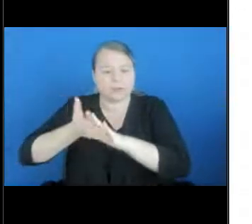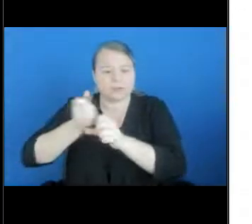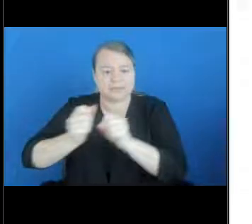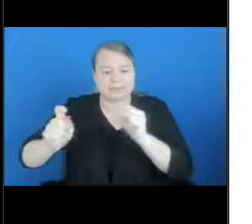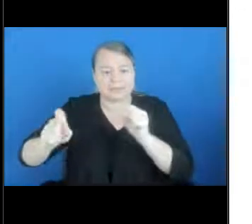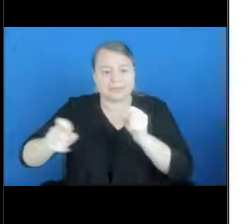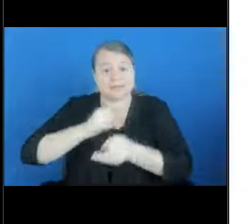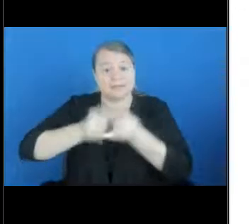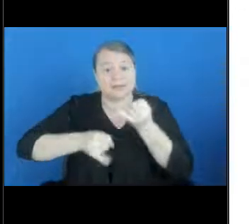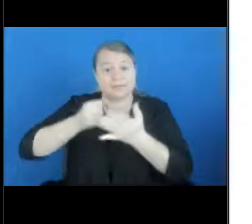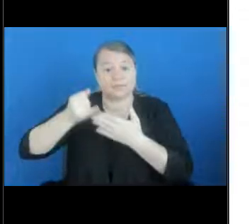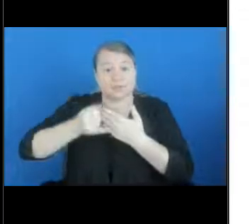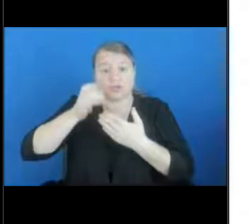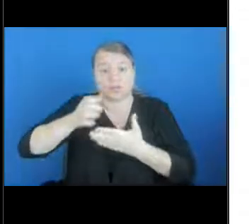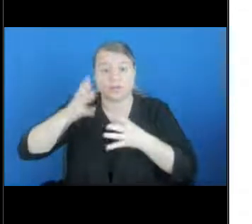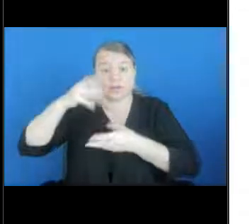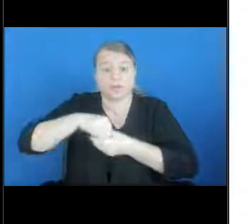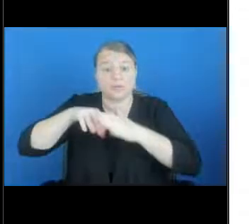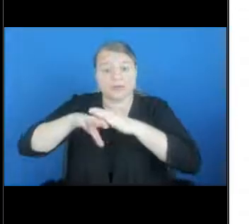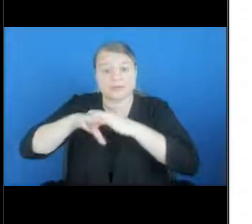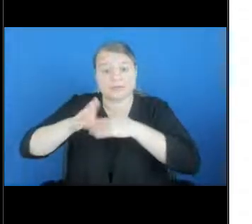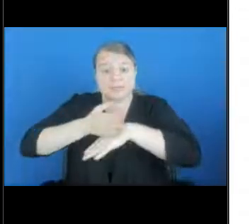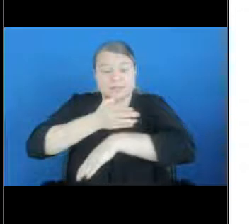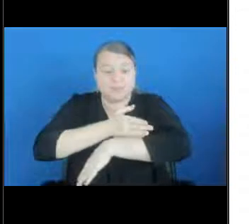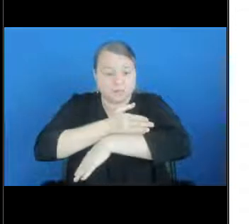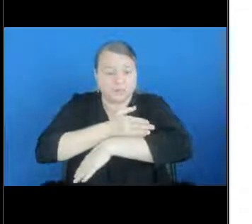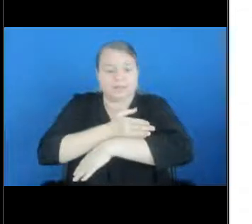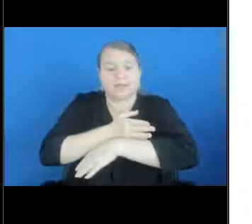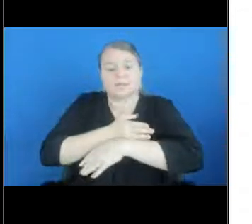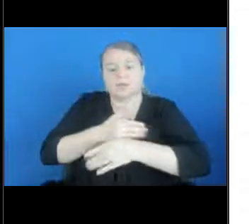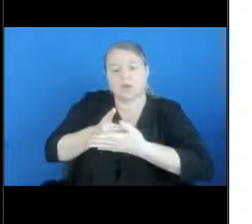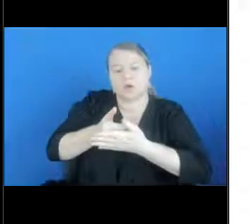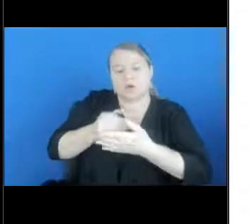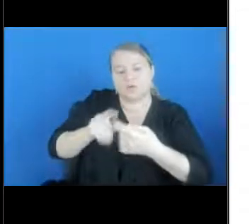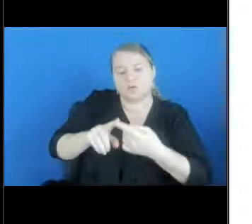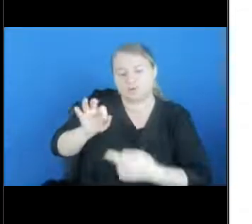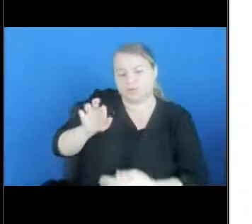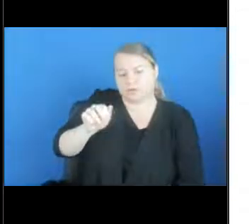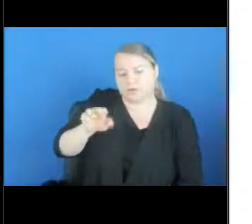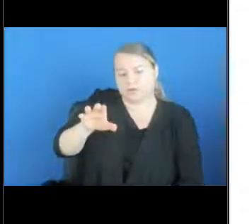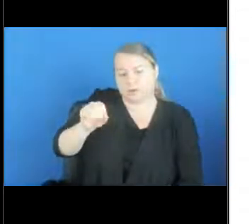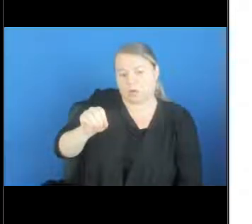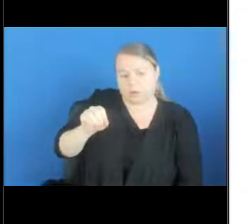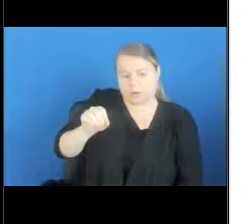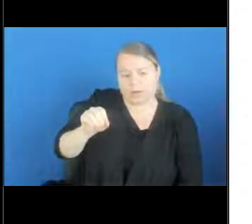the project will include access improvements at and around the Franconia-Springfield Metro station site.